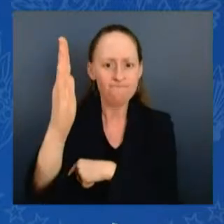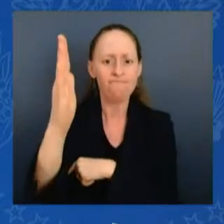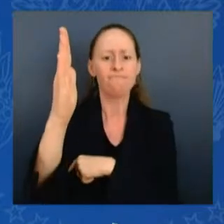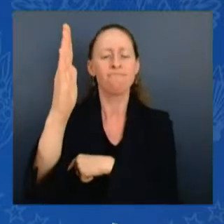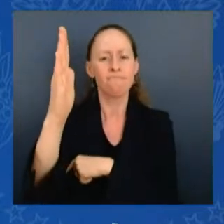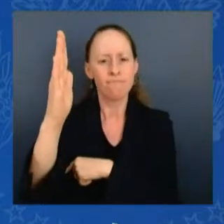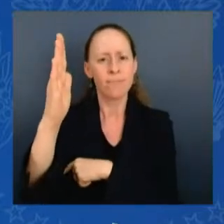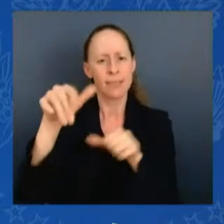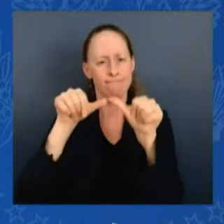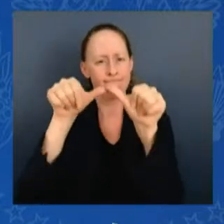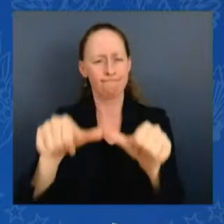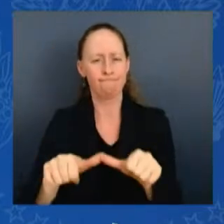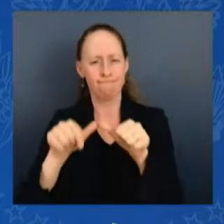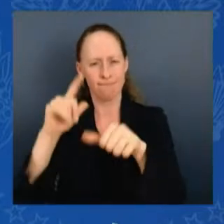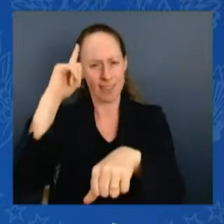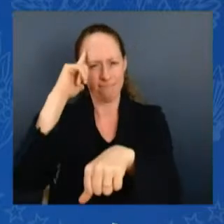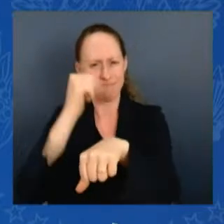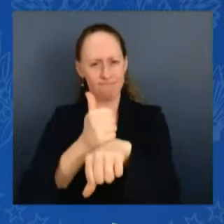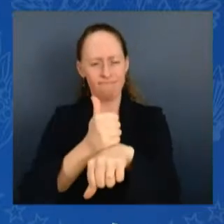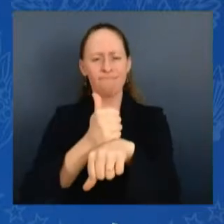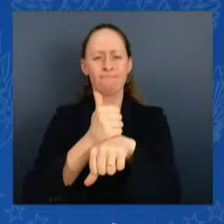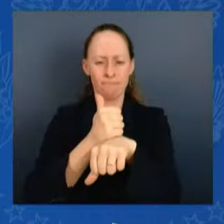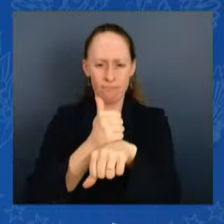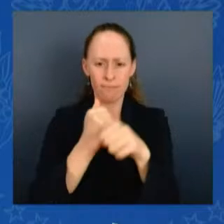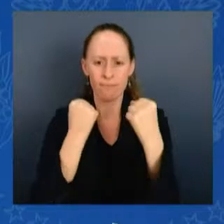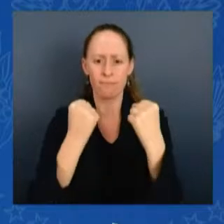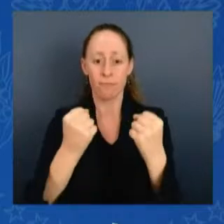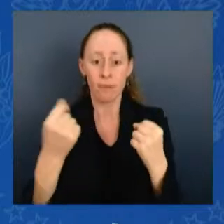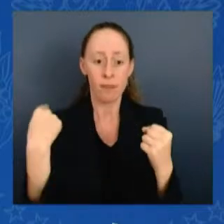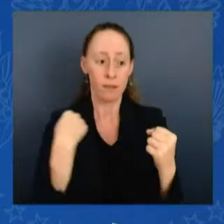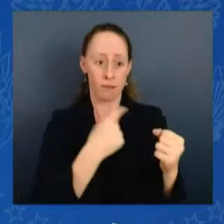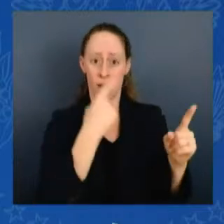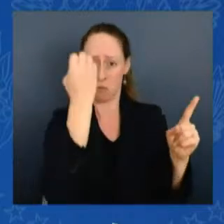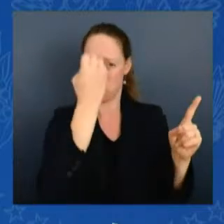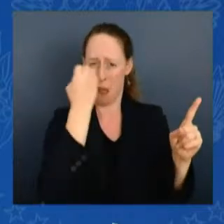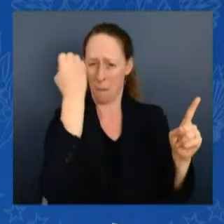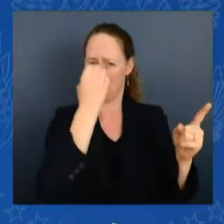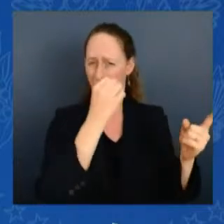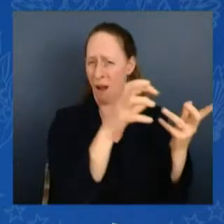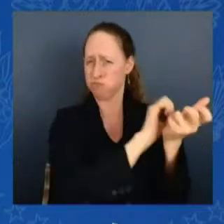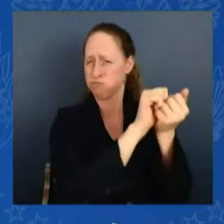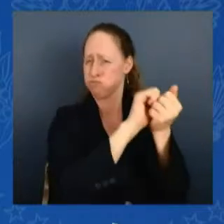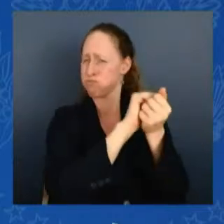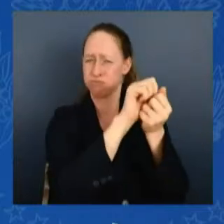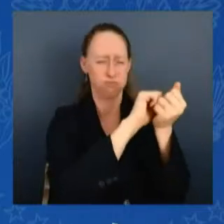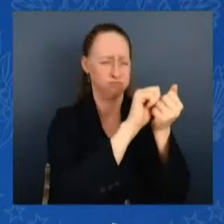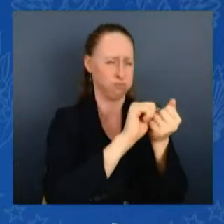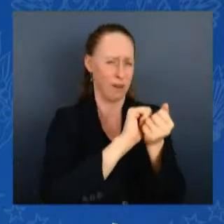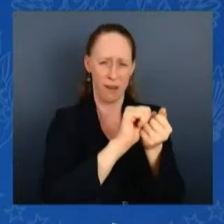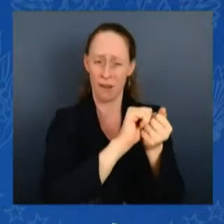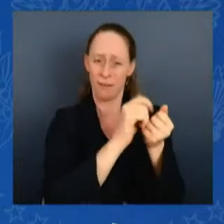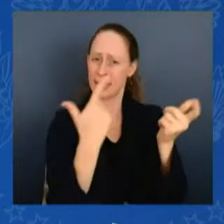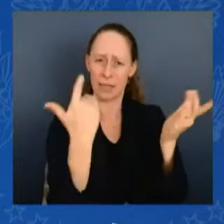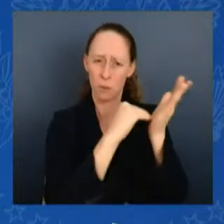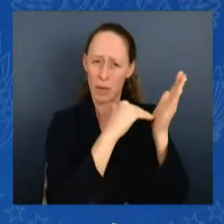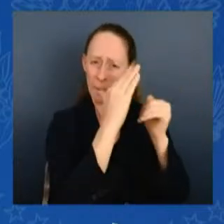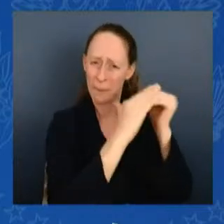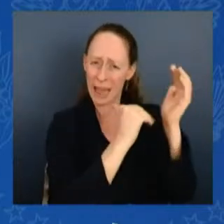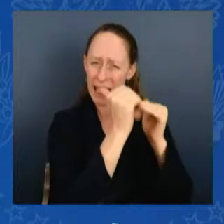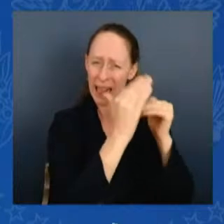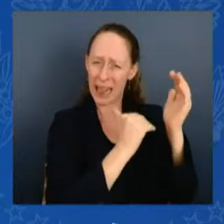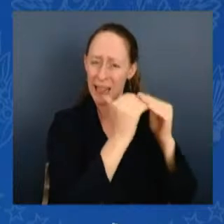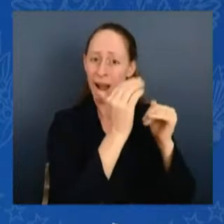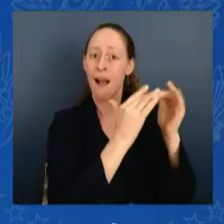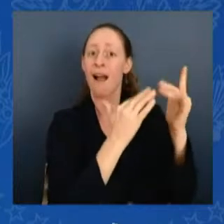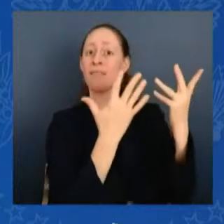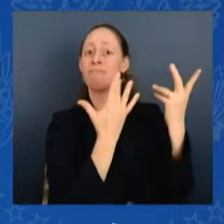of war, held high the torch of liberty during long decades of the Cold War. When former